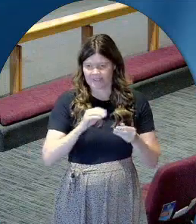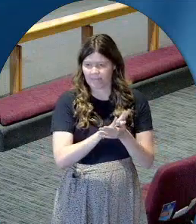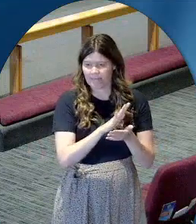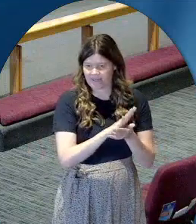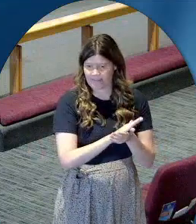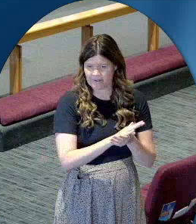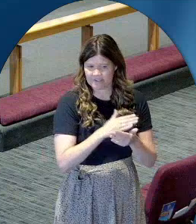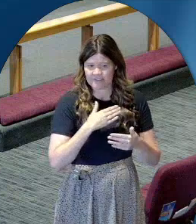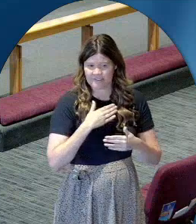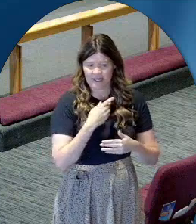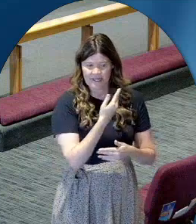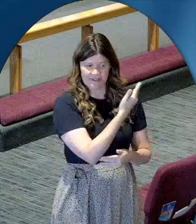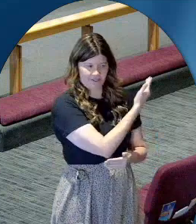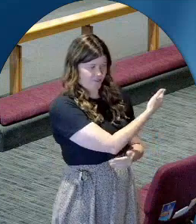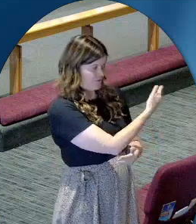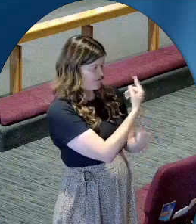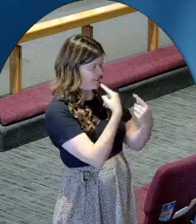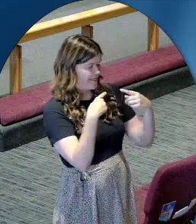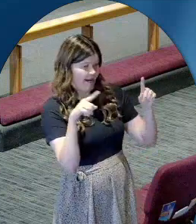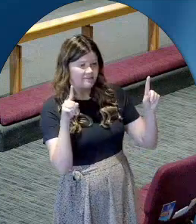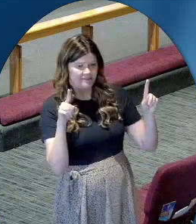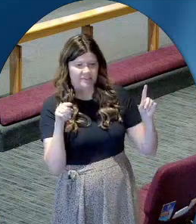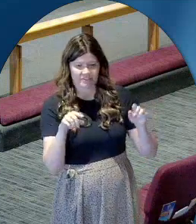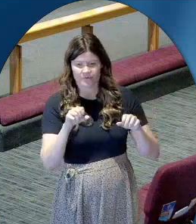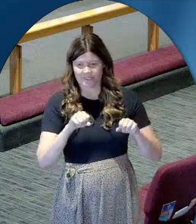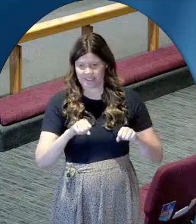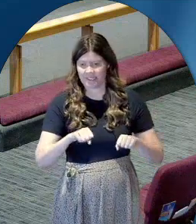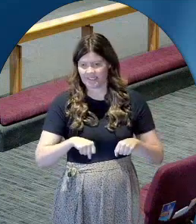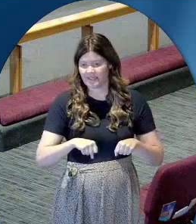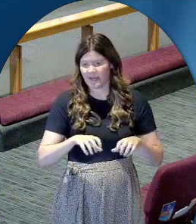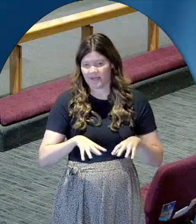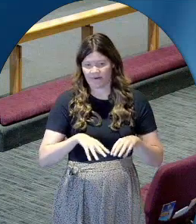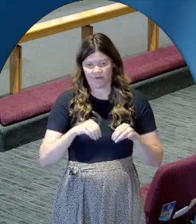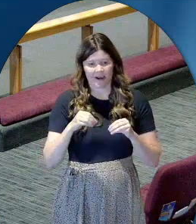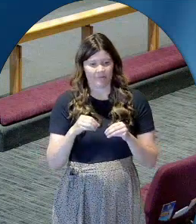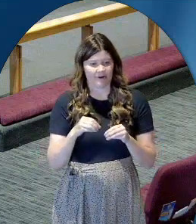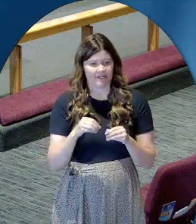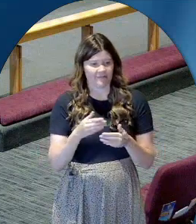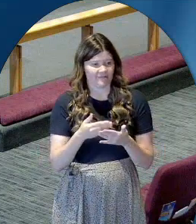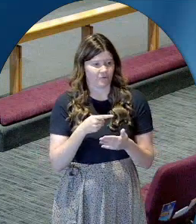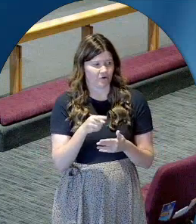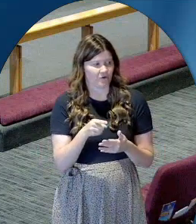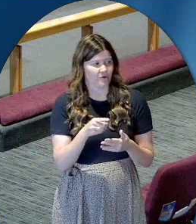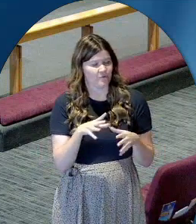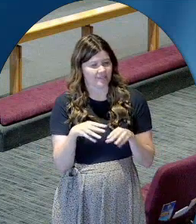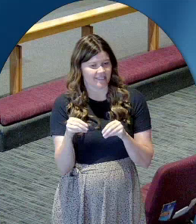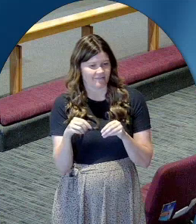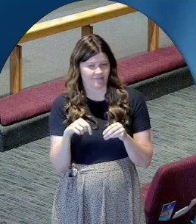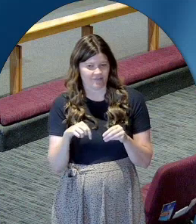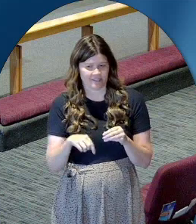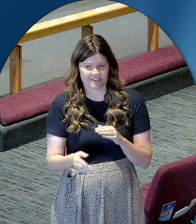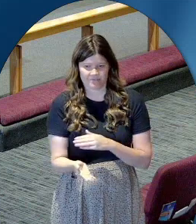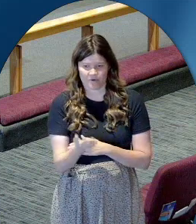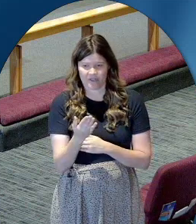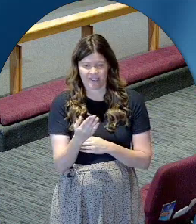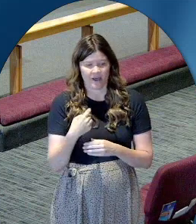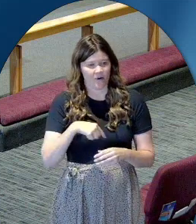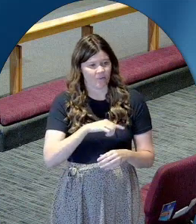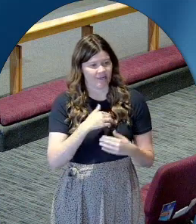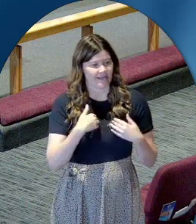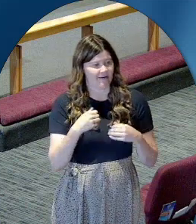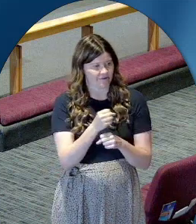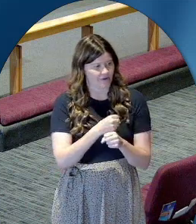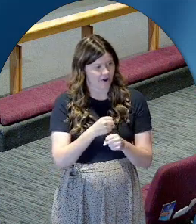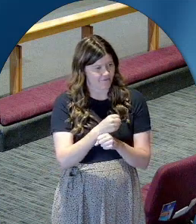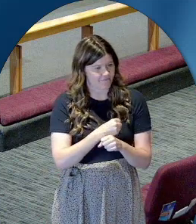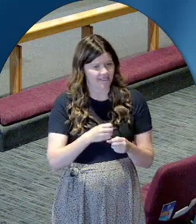here's the announcements. They're available out in the narthex by either door as you exit this morning. We have coffee and donuts next door, so